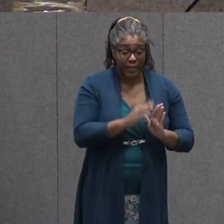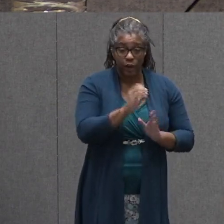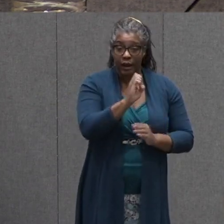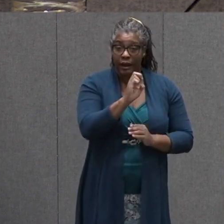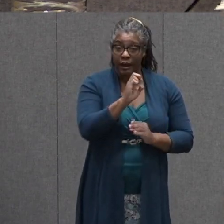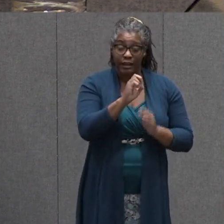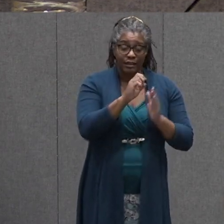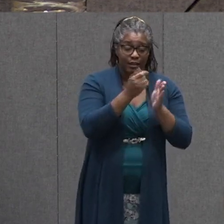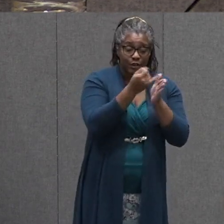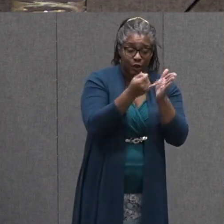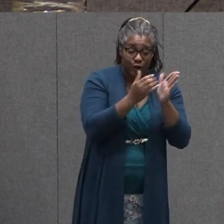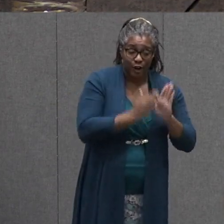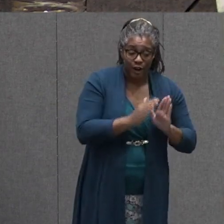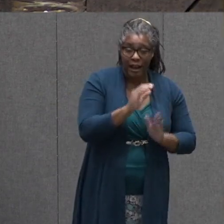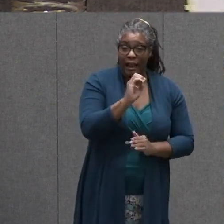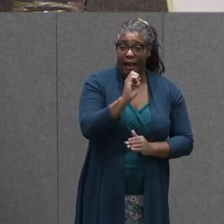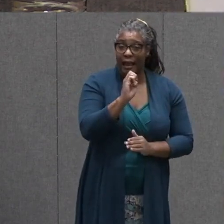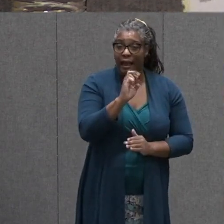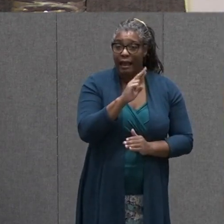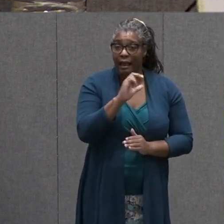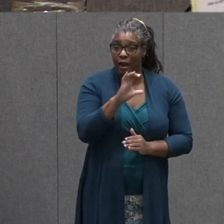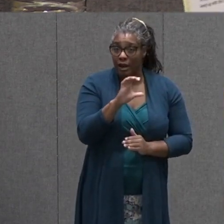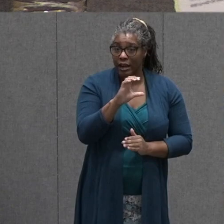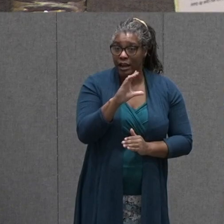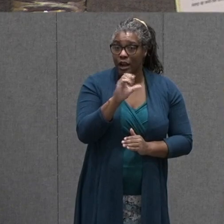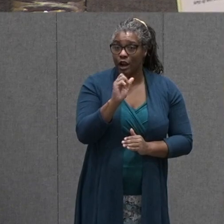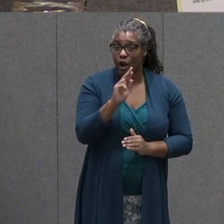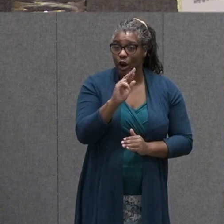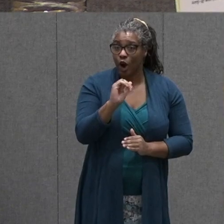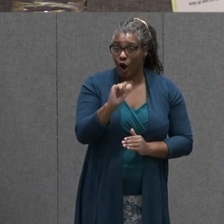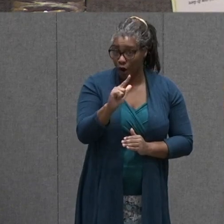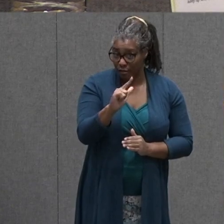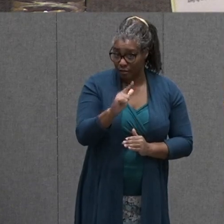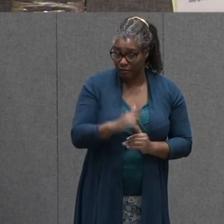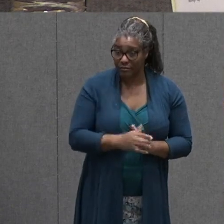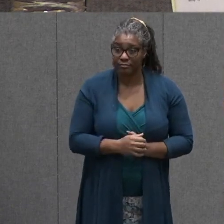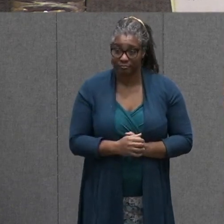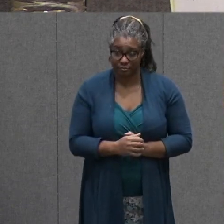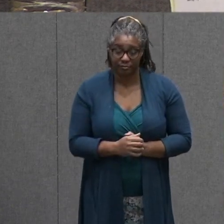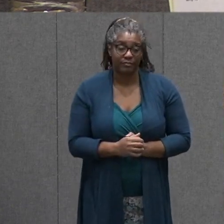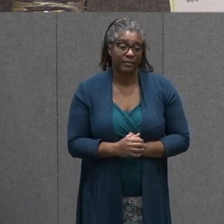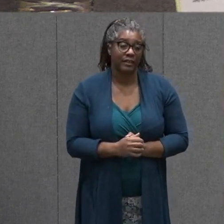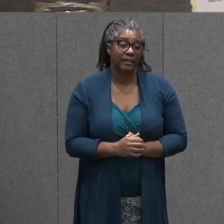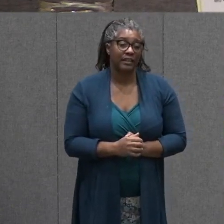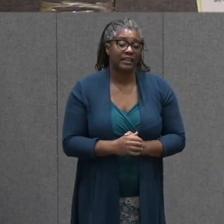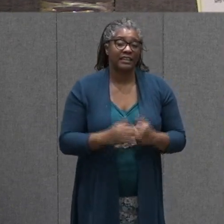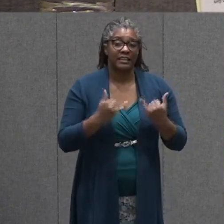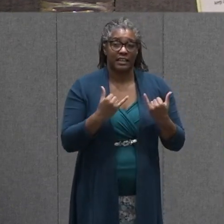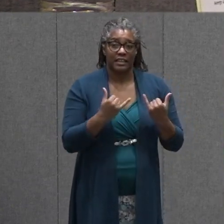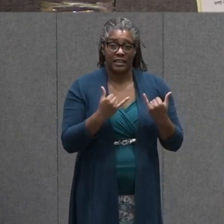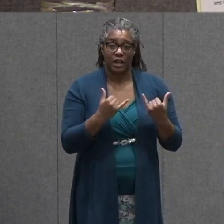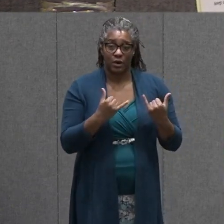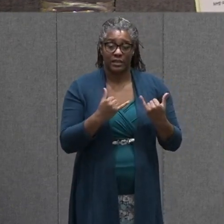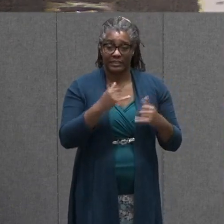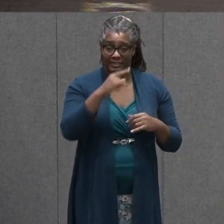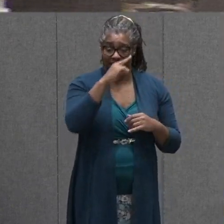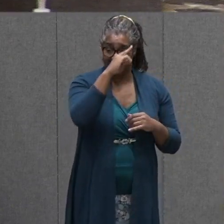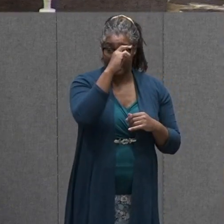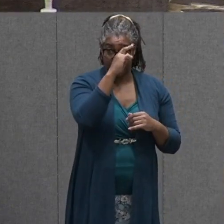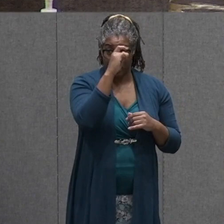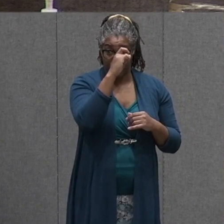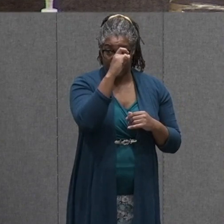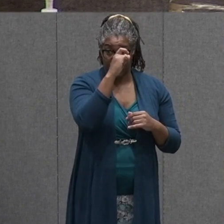Okay, so first we're looking for parts of this word that we've seen before. I look at the end of the word, and it reminds me of when we were